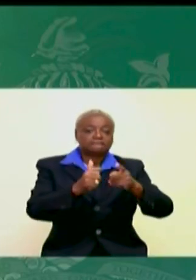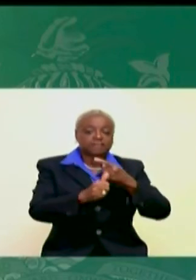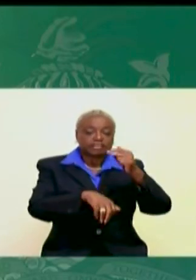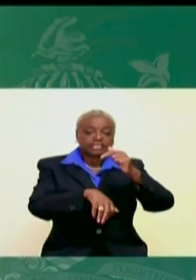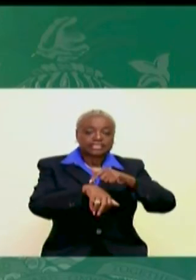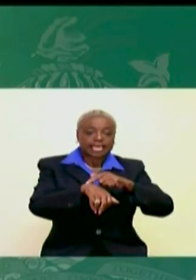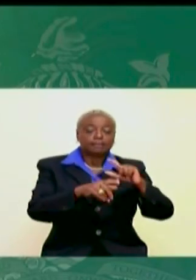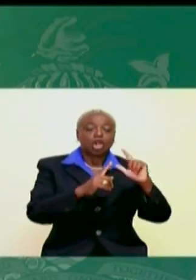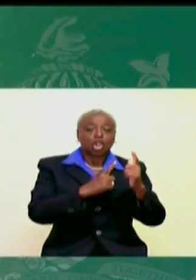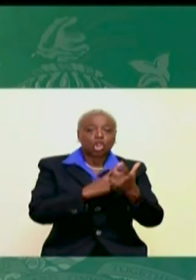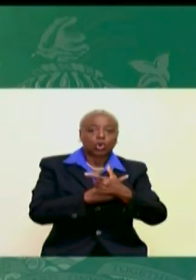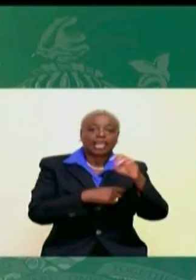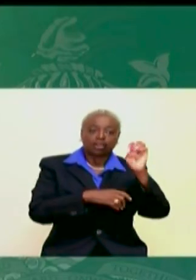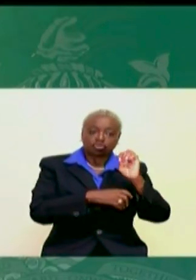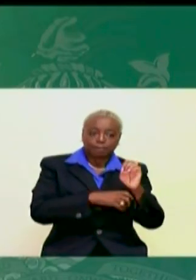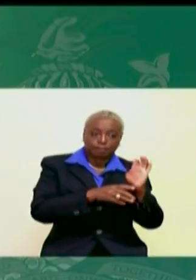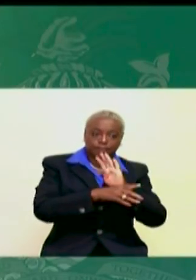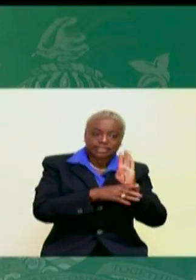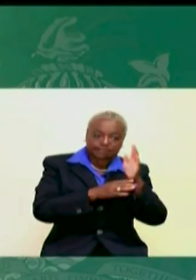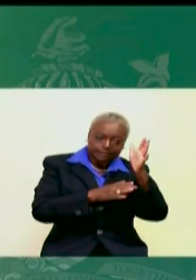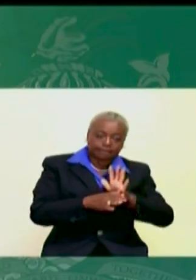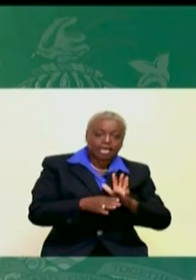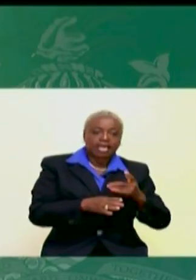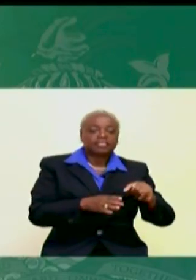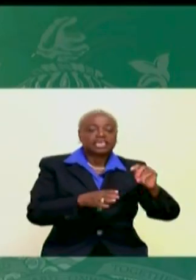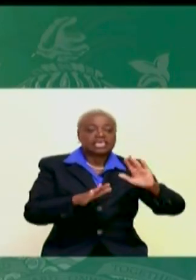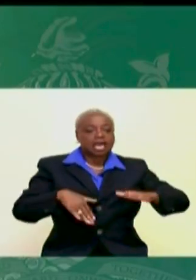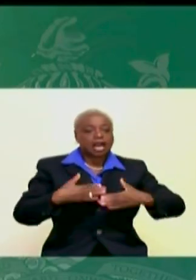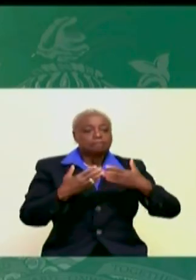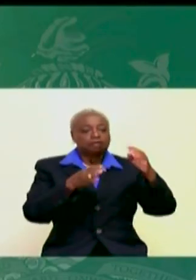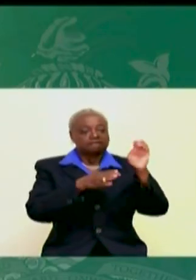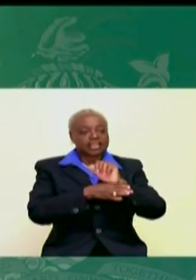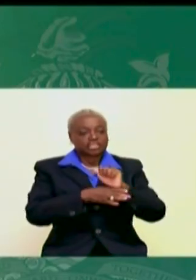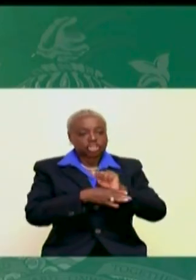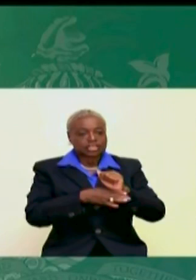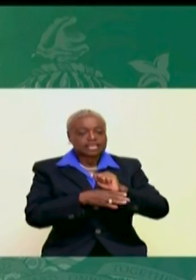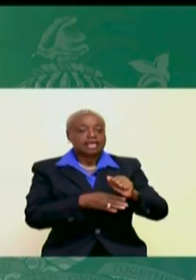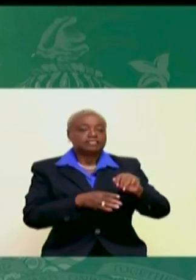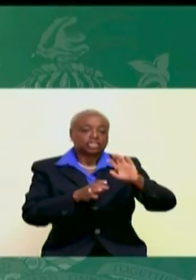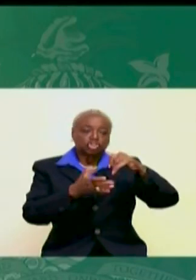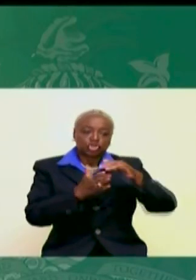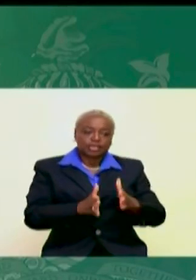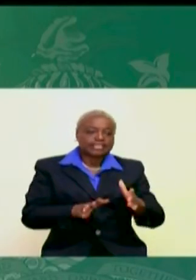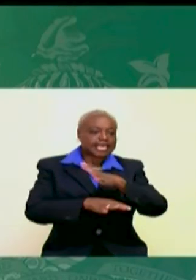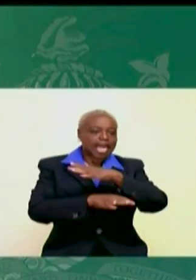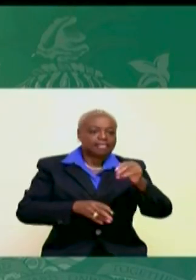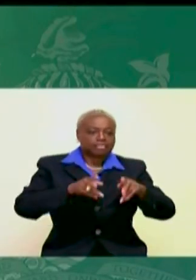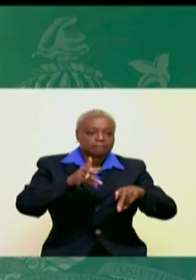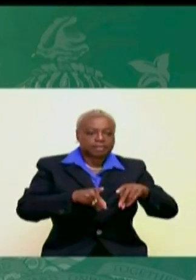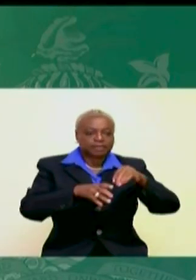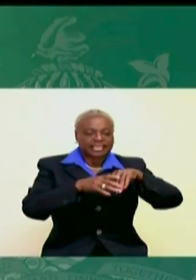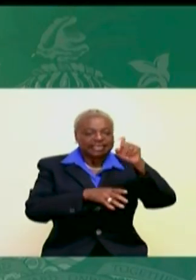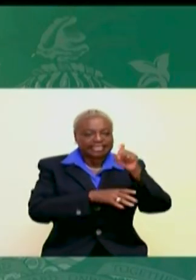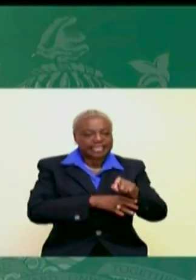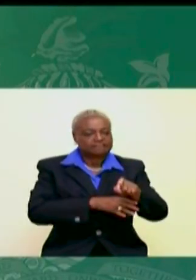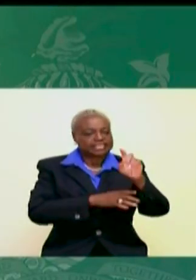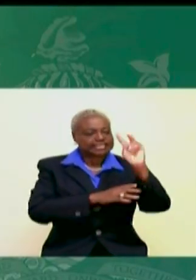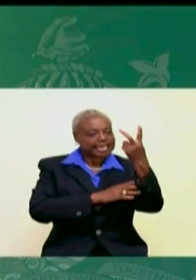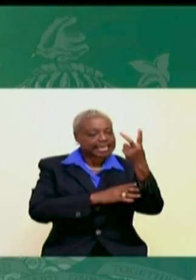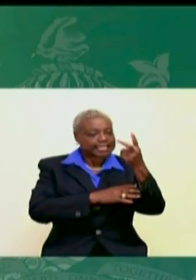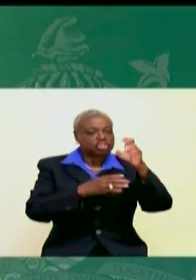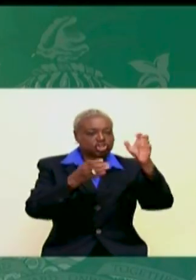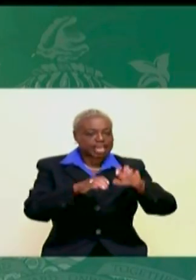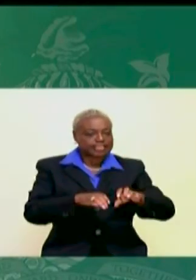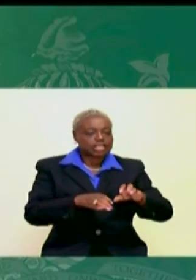local entrepreneur, the young professionals, the budding students, and the people in need of a second chance to